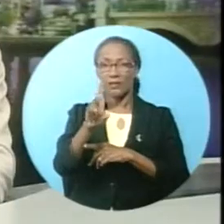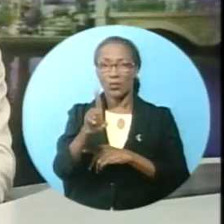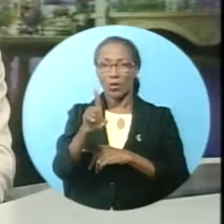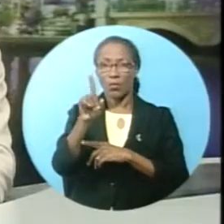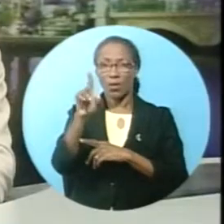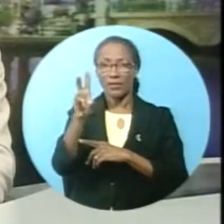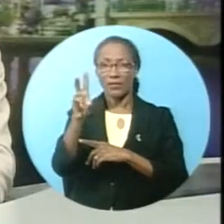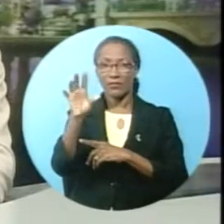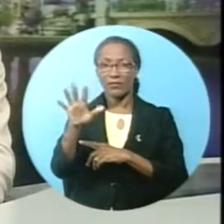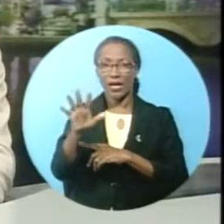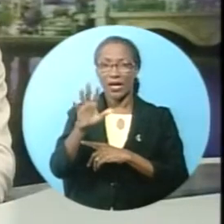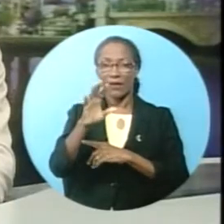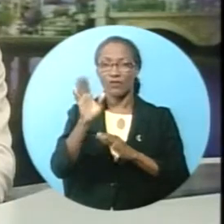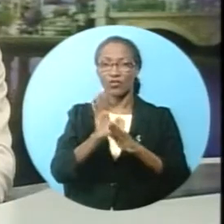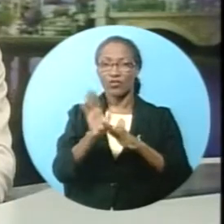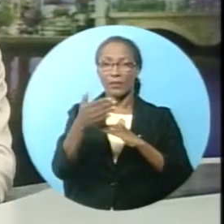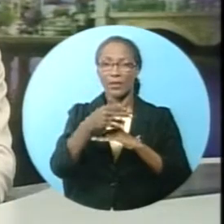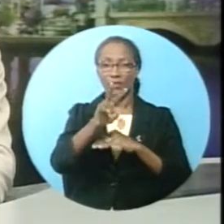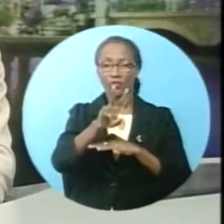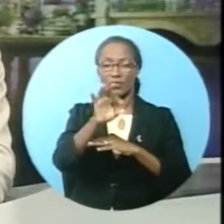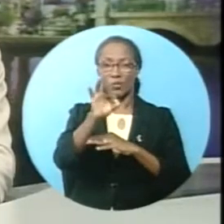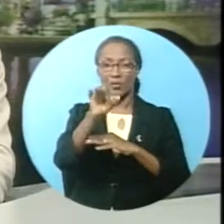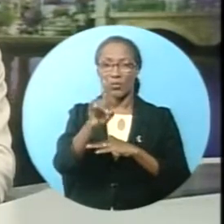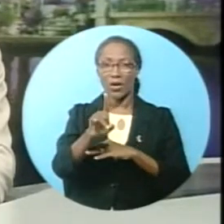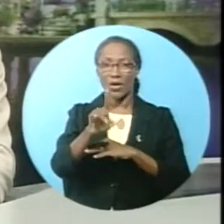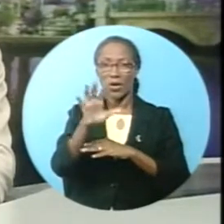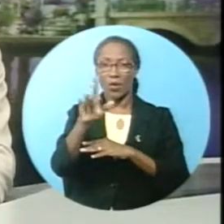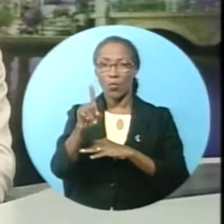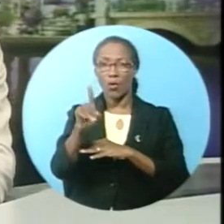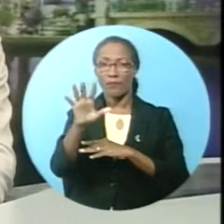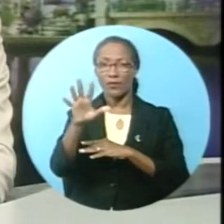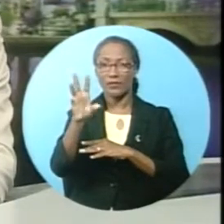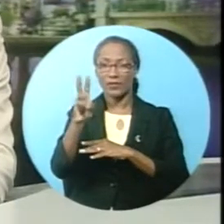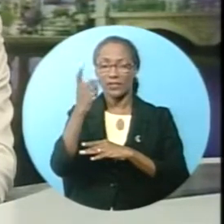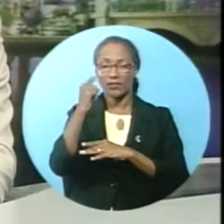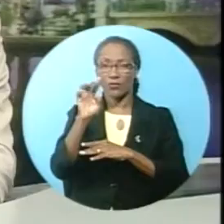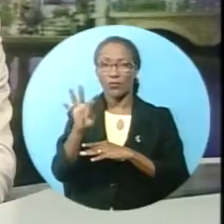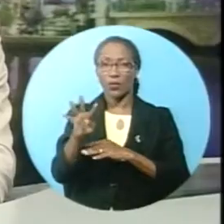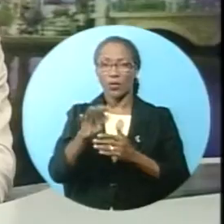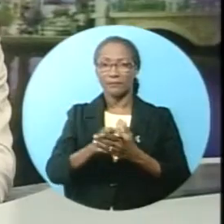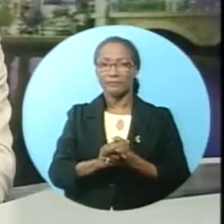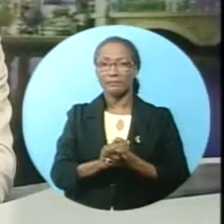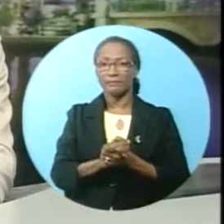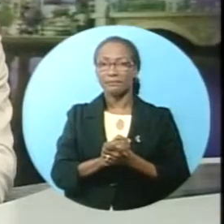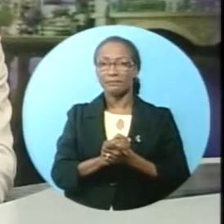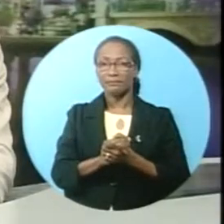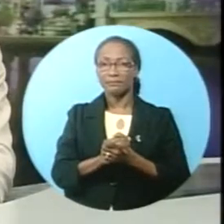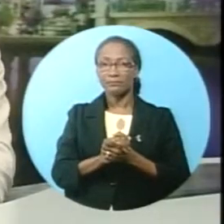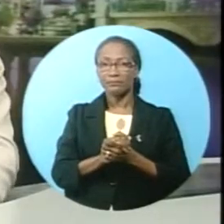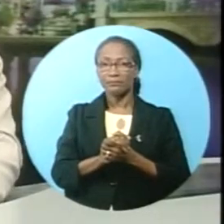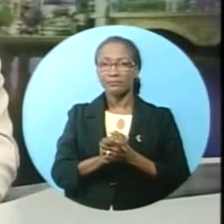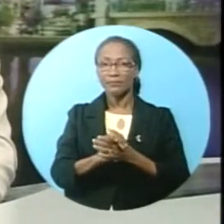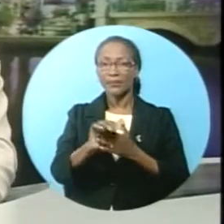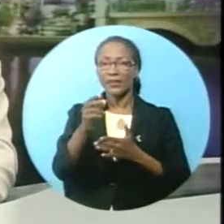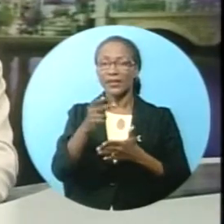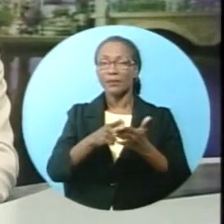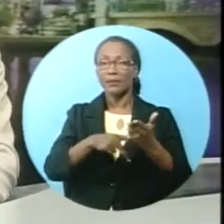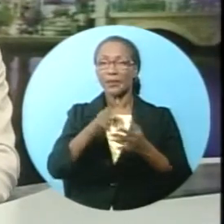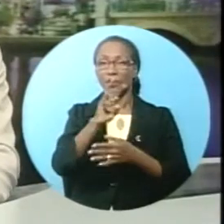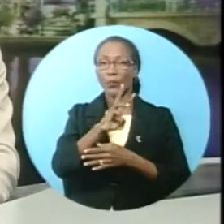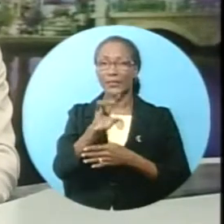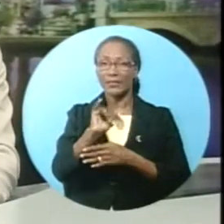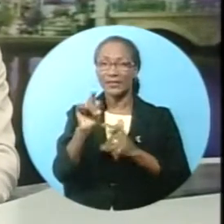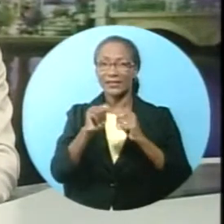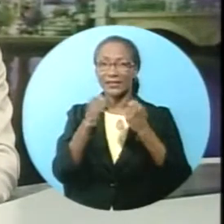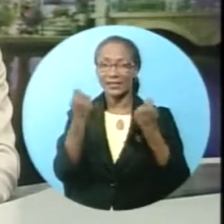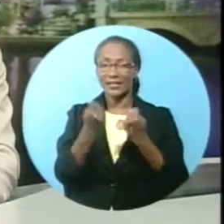175, Jamaica 291 and 156 for 4. Well, part of the West Indies team to